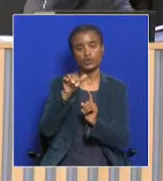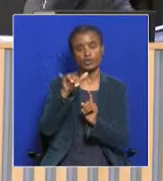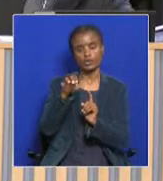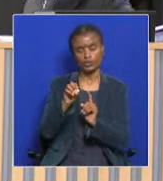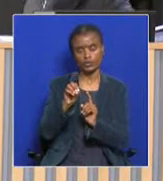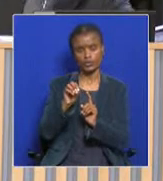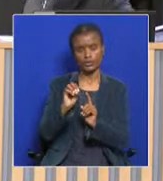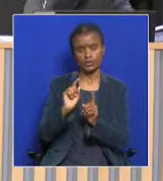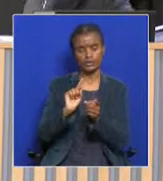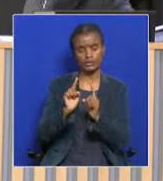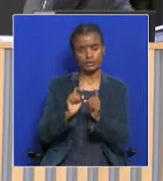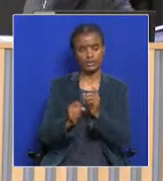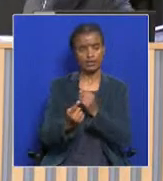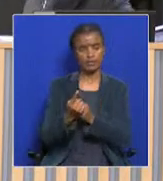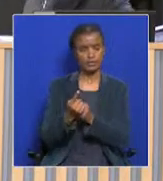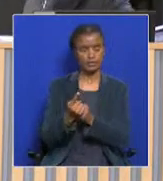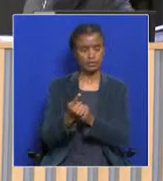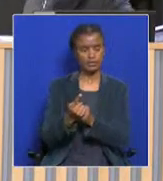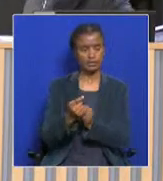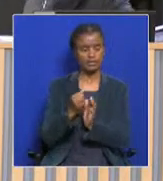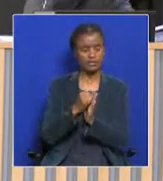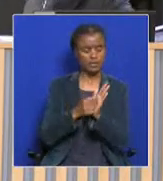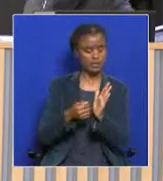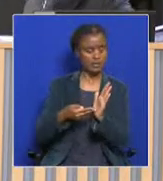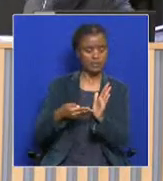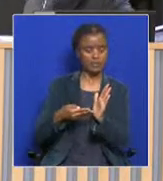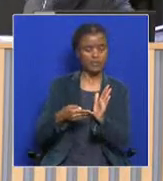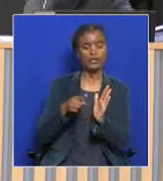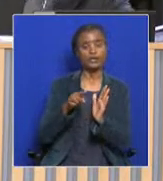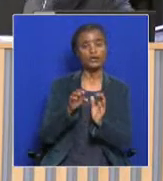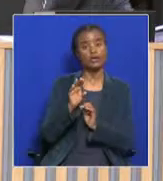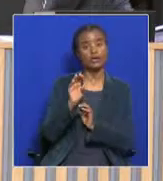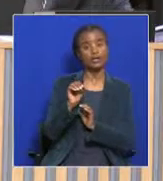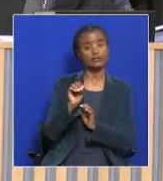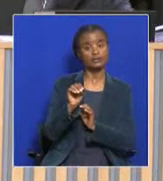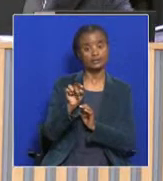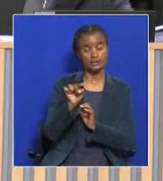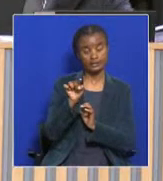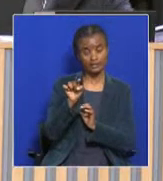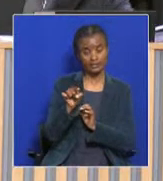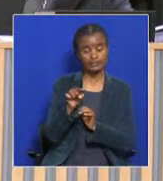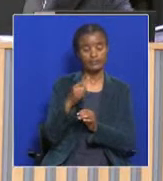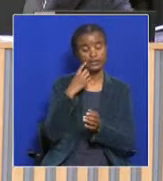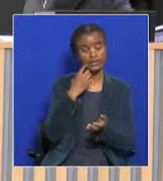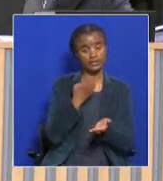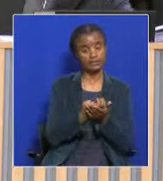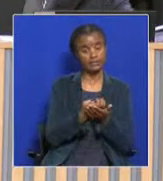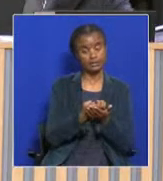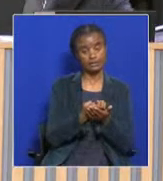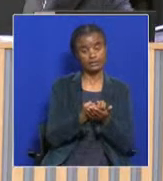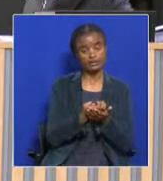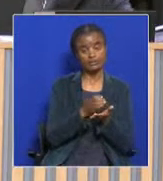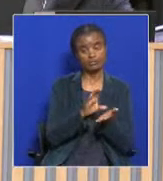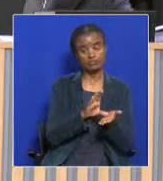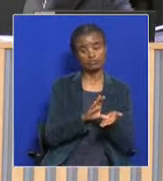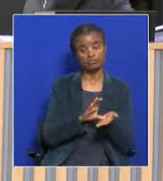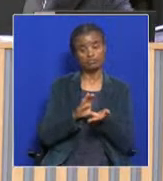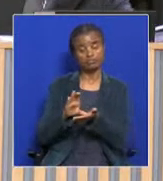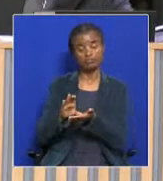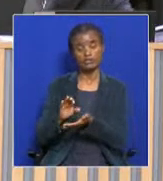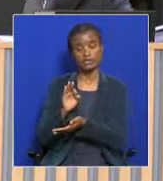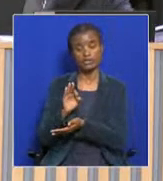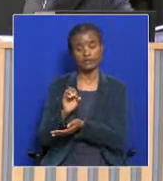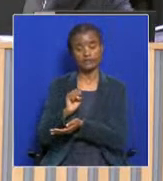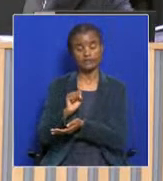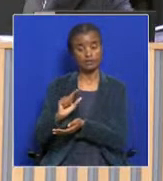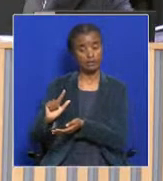did you ask to send the exhibits to the FSL? Or is